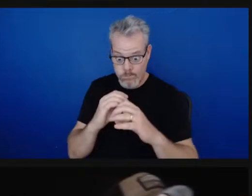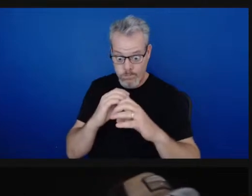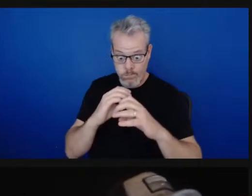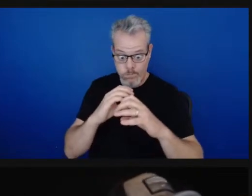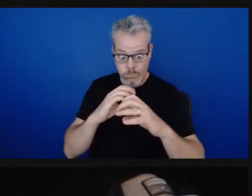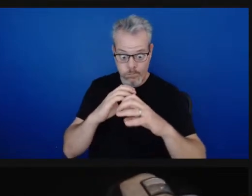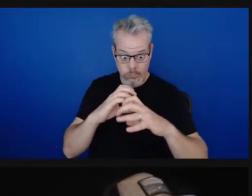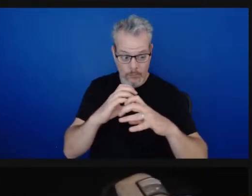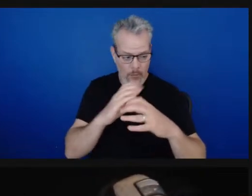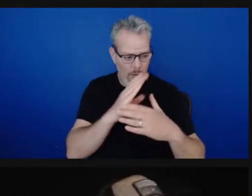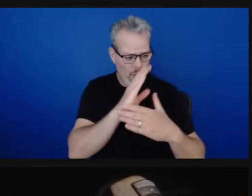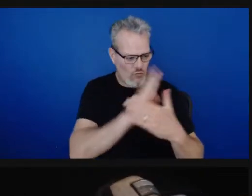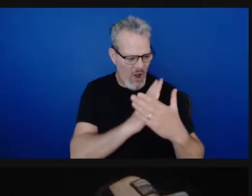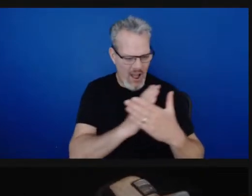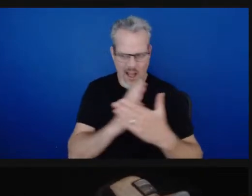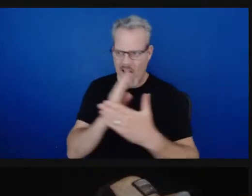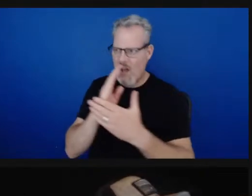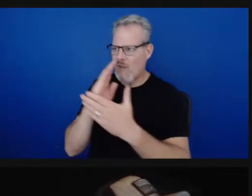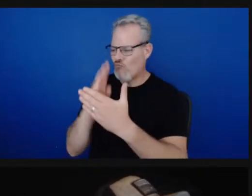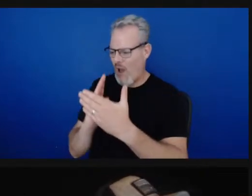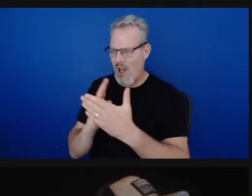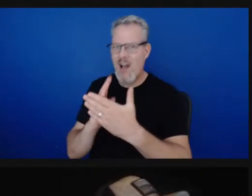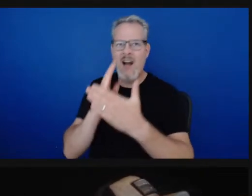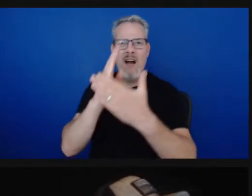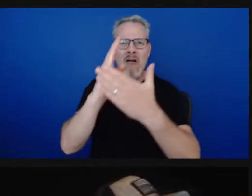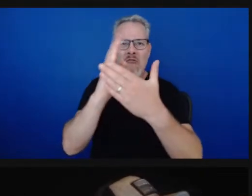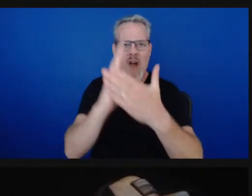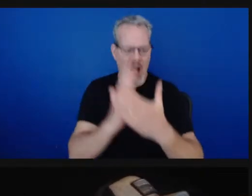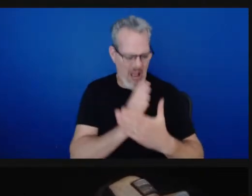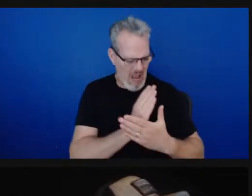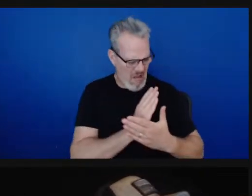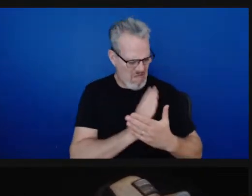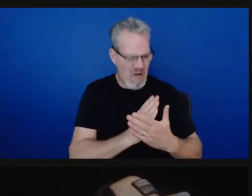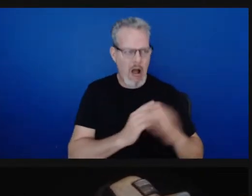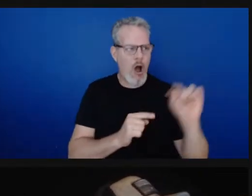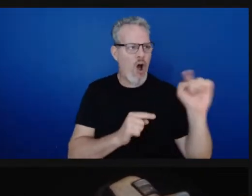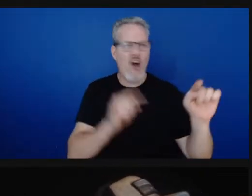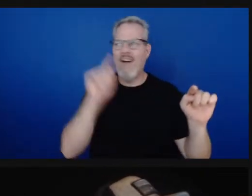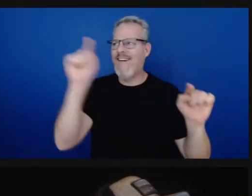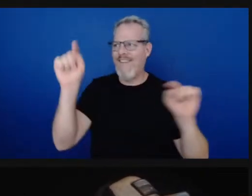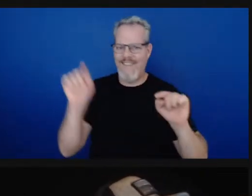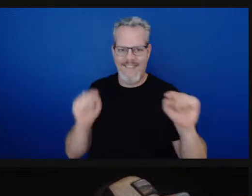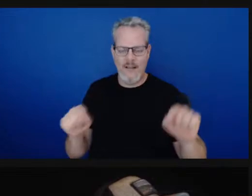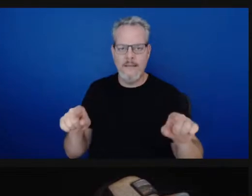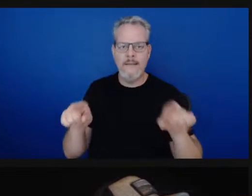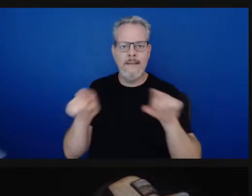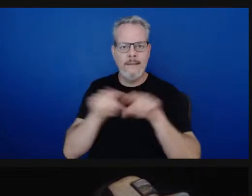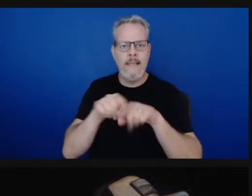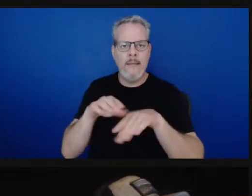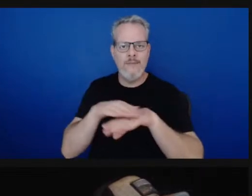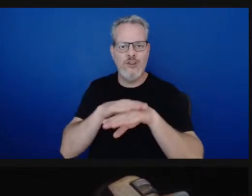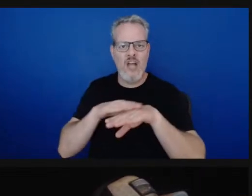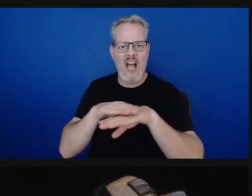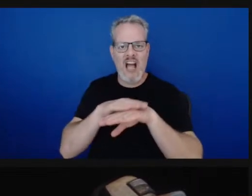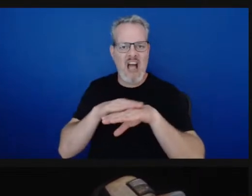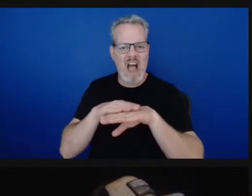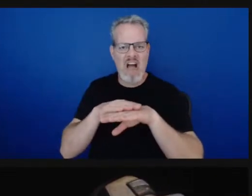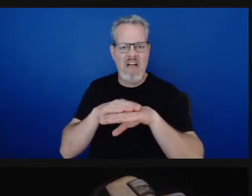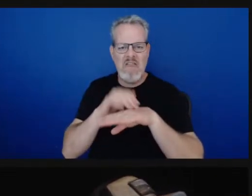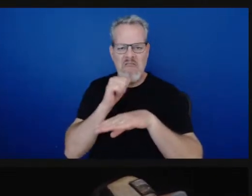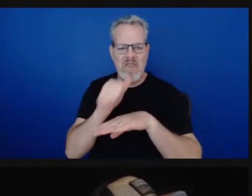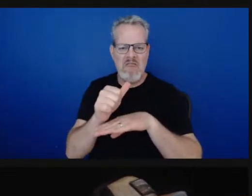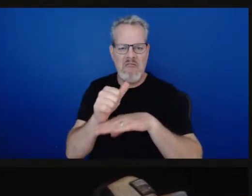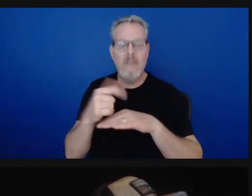over here and over there, and it's all happening in a similar range of depth that's not near the surface.